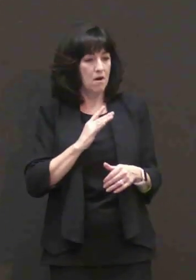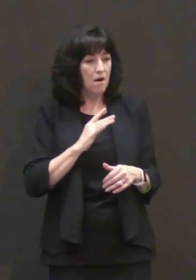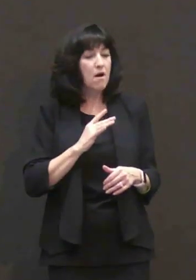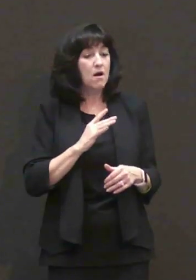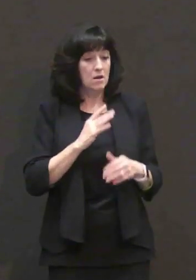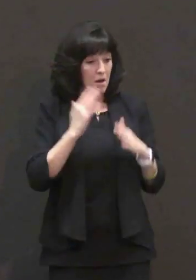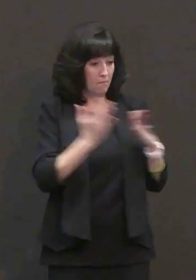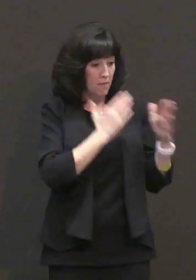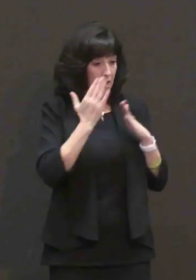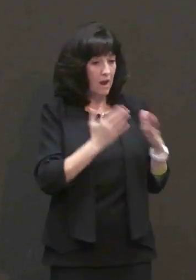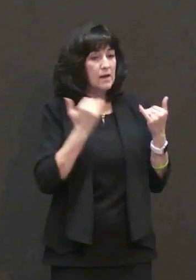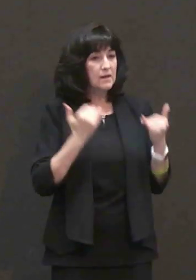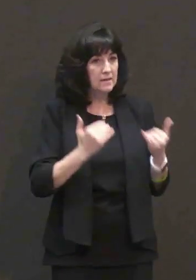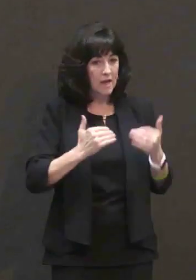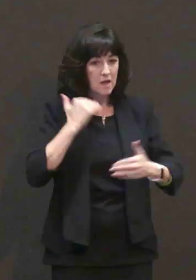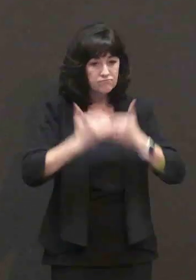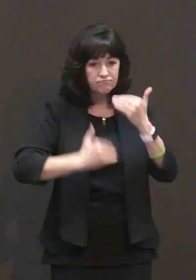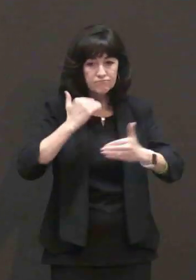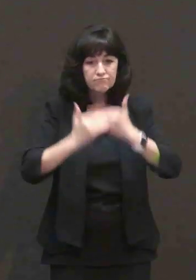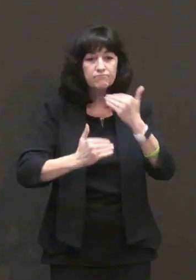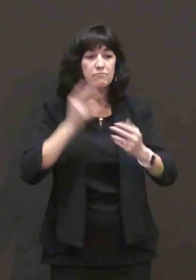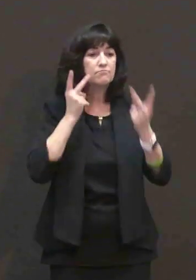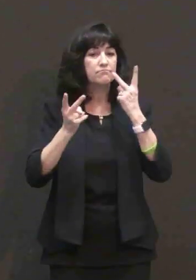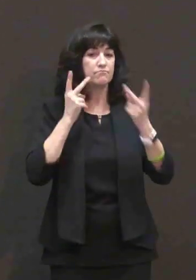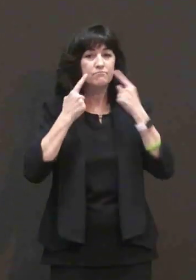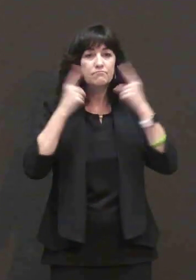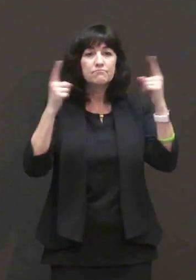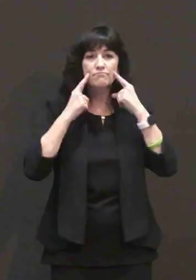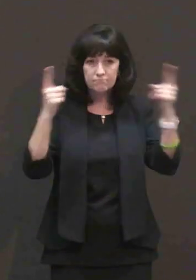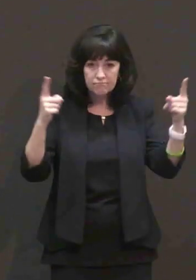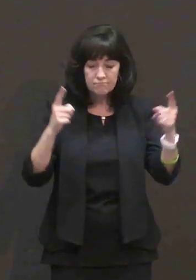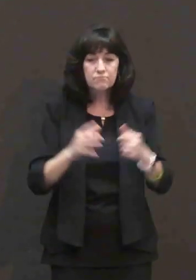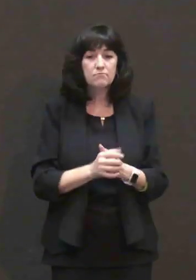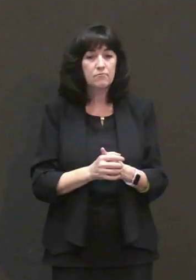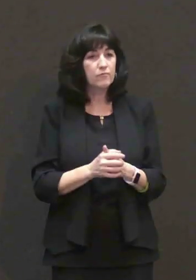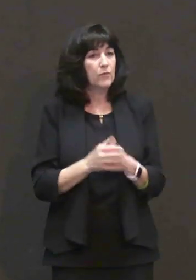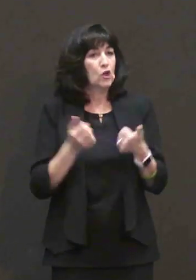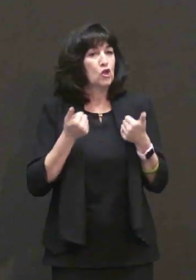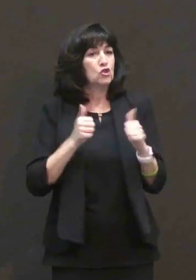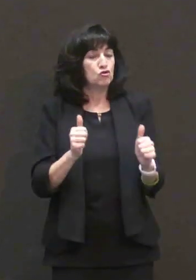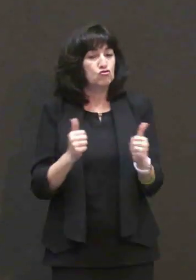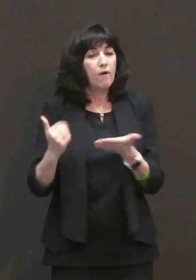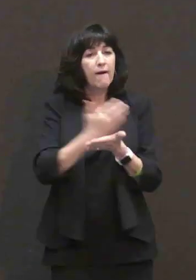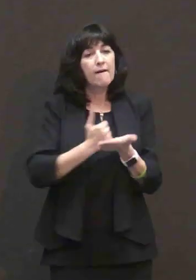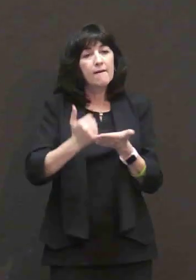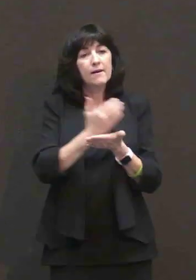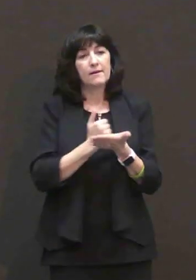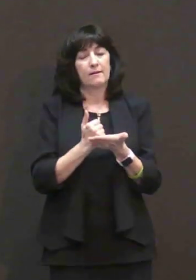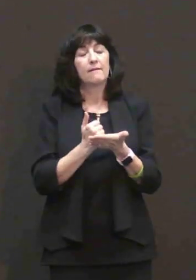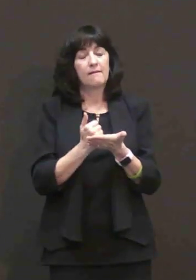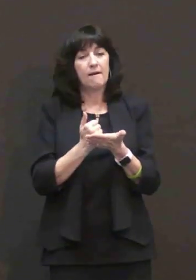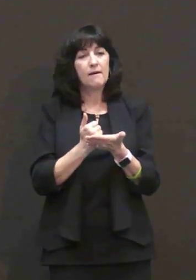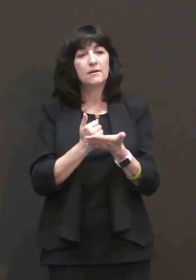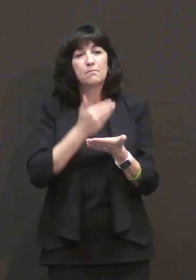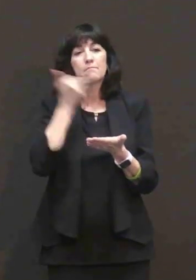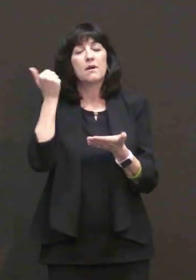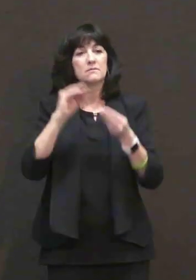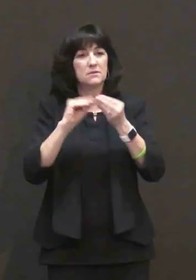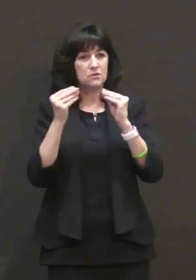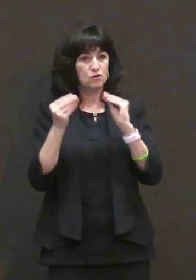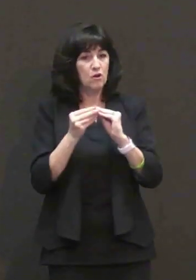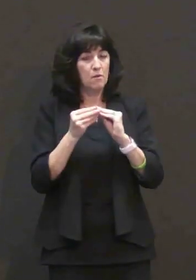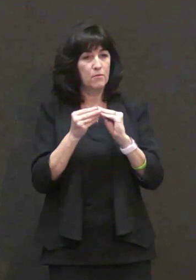predictive model, and that's why we follow it on a day-to-day basis and try to get the best numbers we can, is to have some idea about